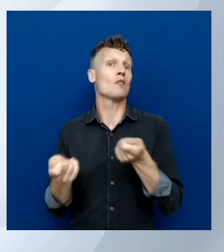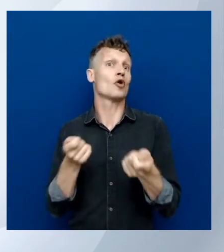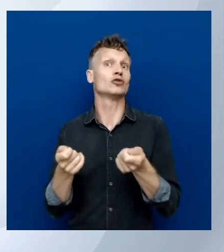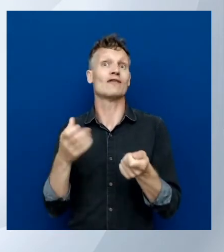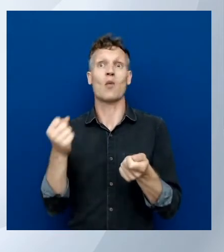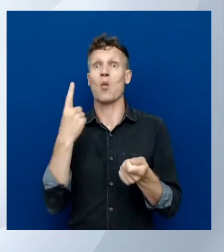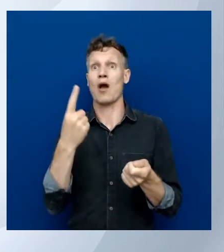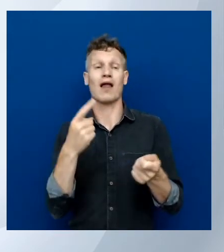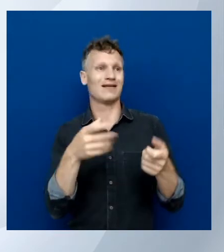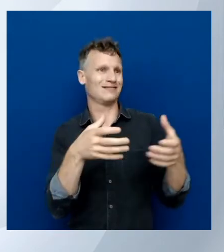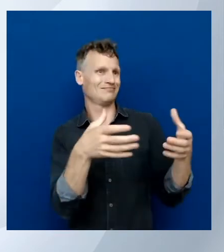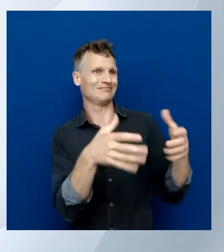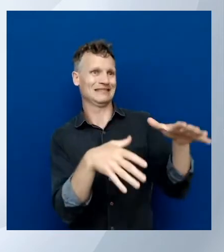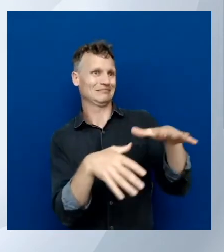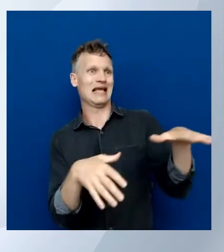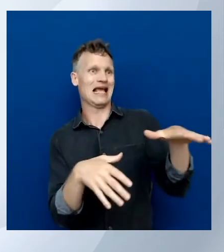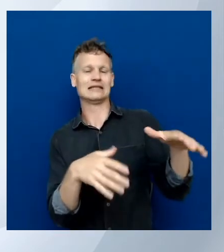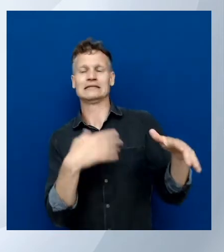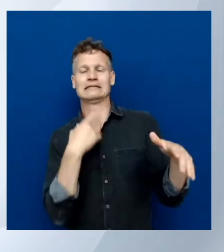you can add it here.